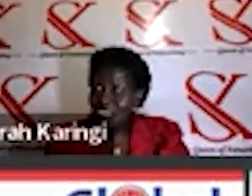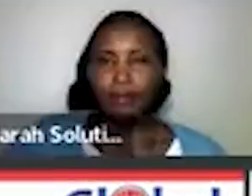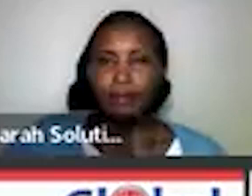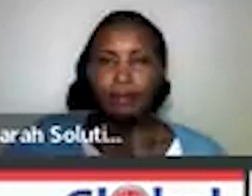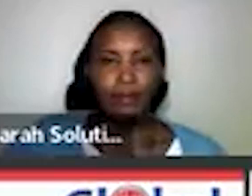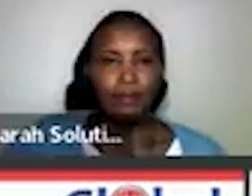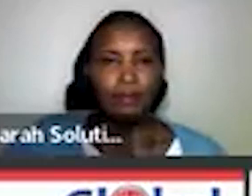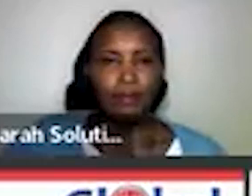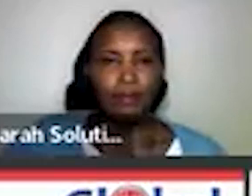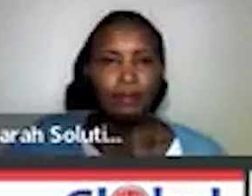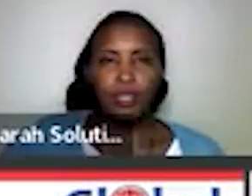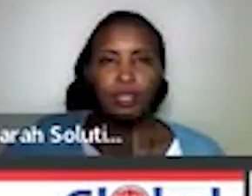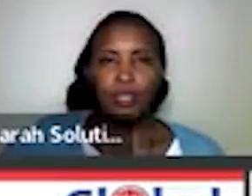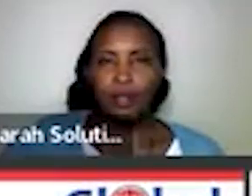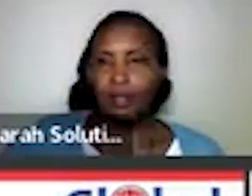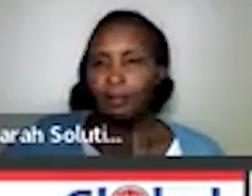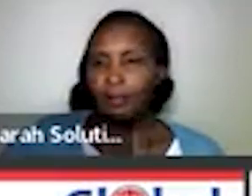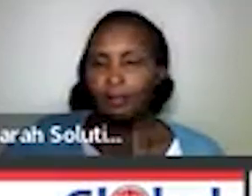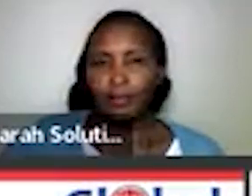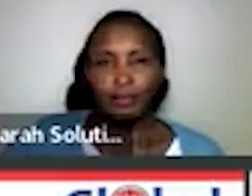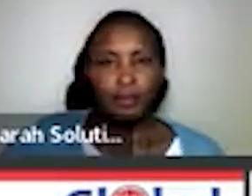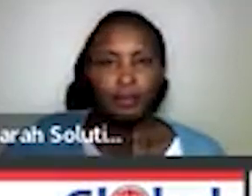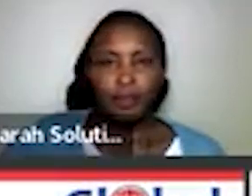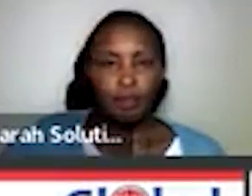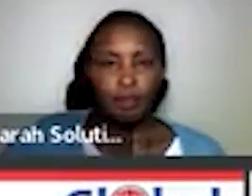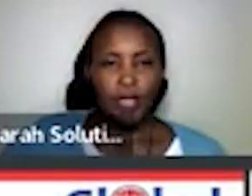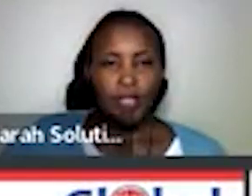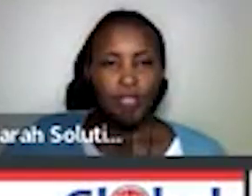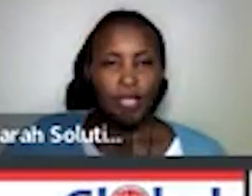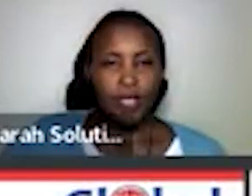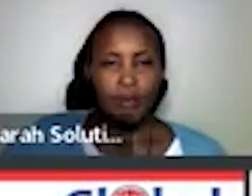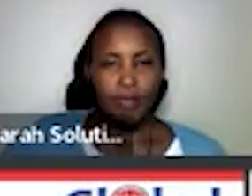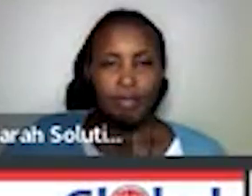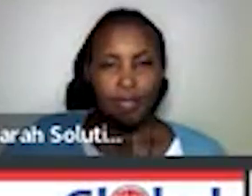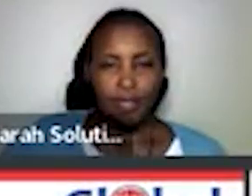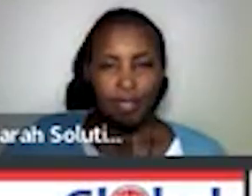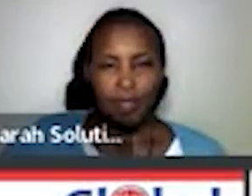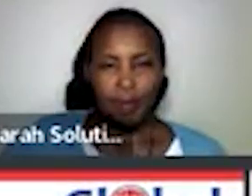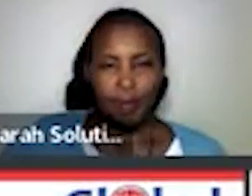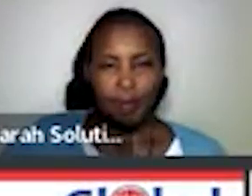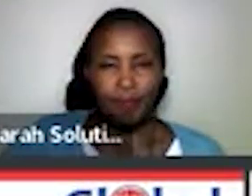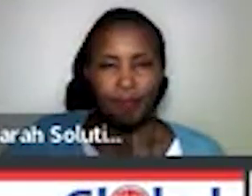Okay, we have lost Sarah. So as she comes,